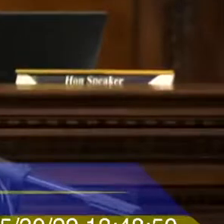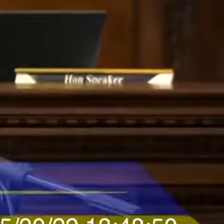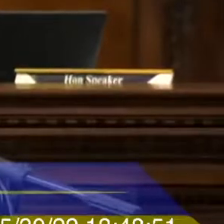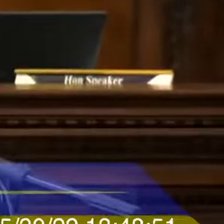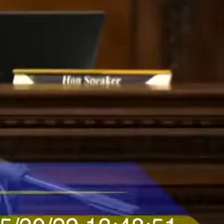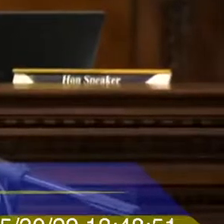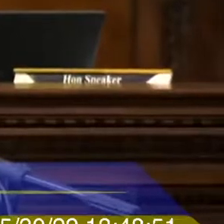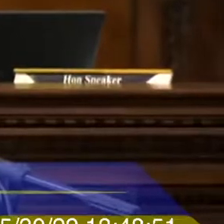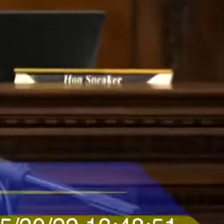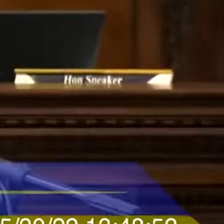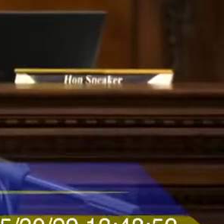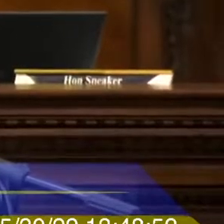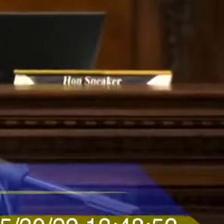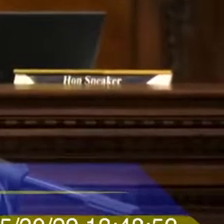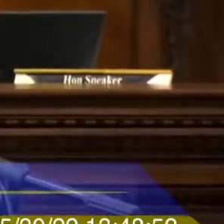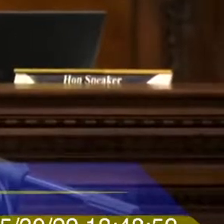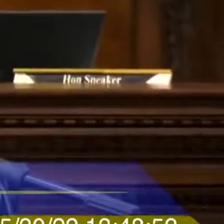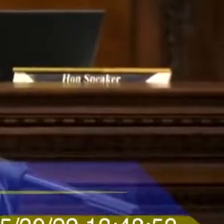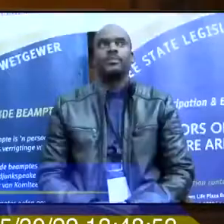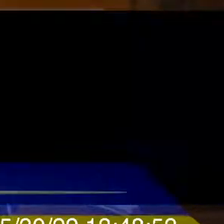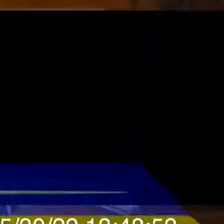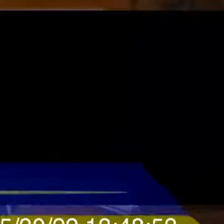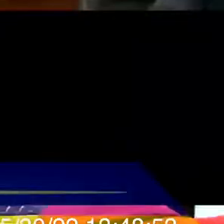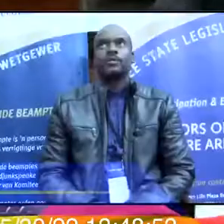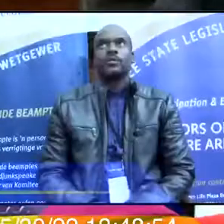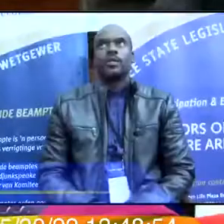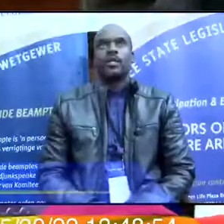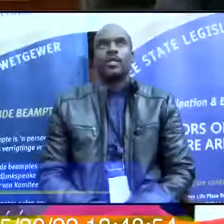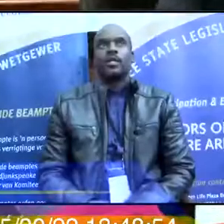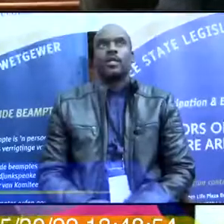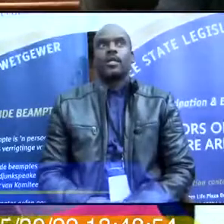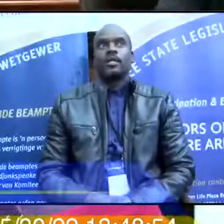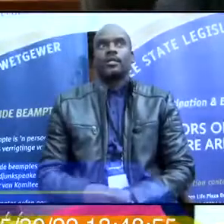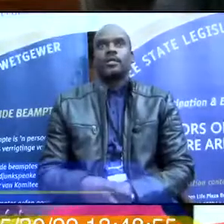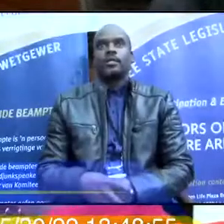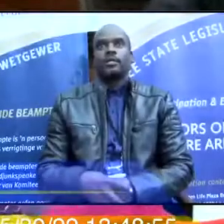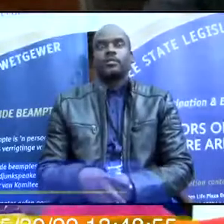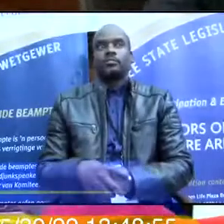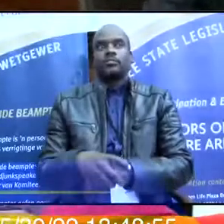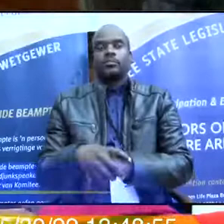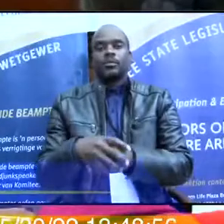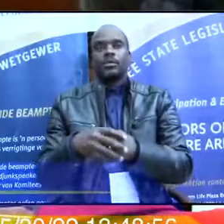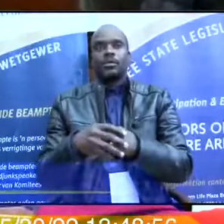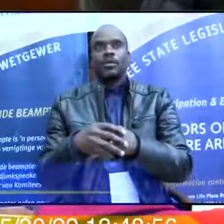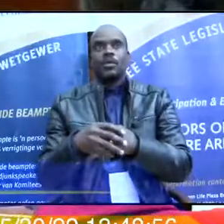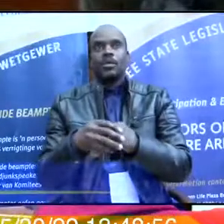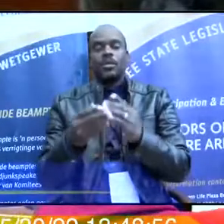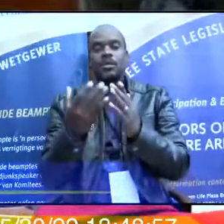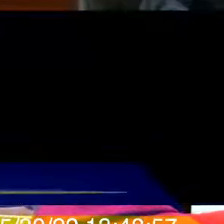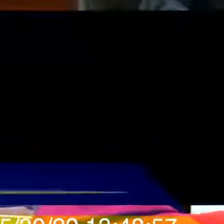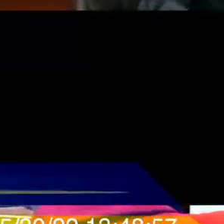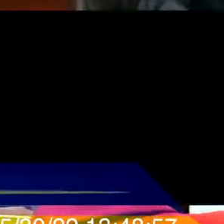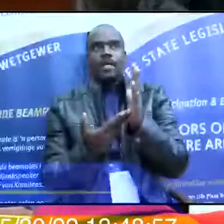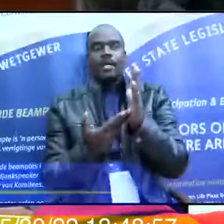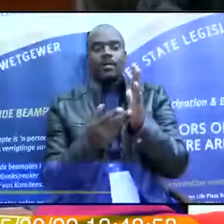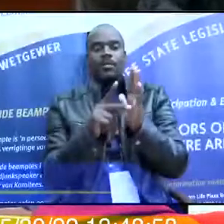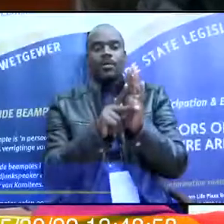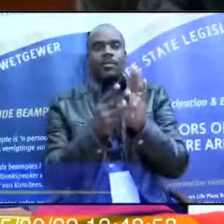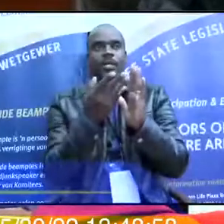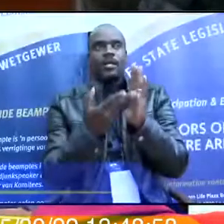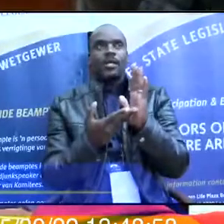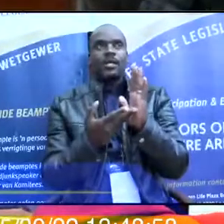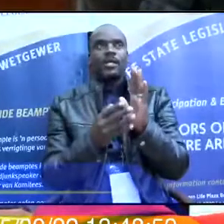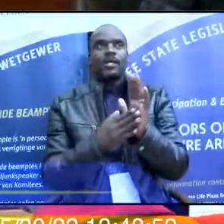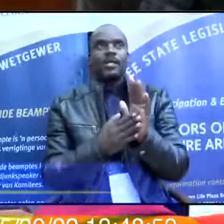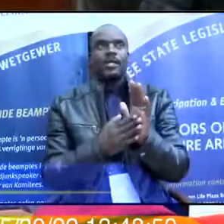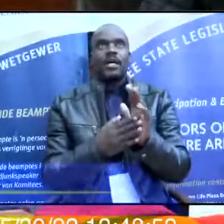thank you very much a program director a protocol observed i don't want